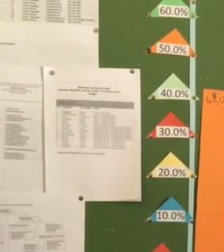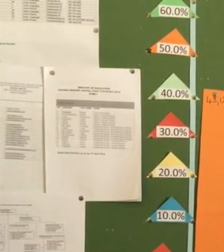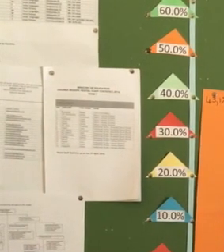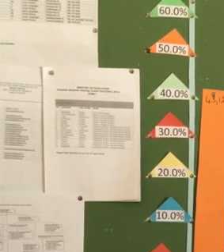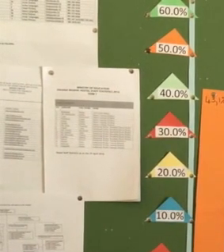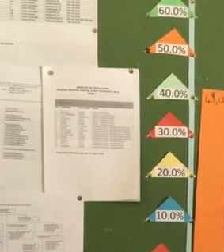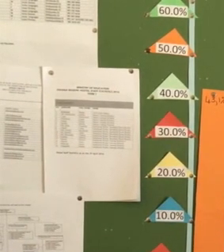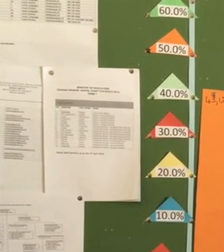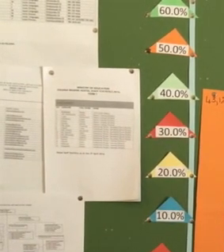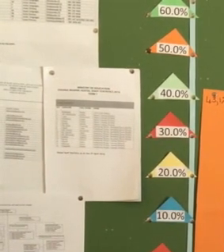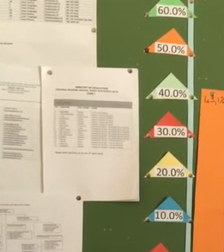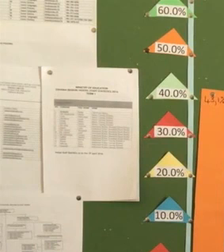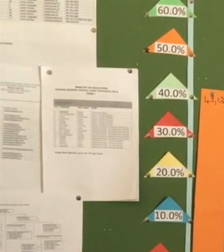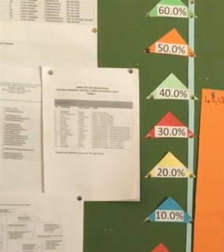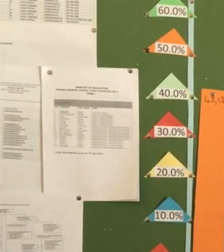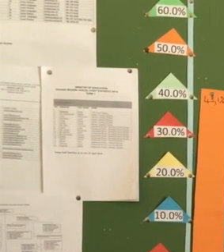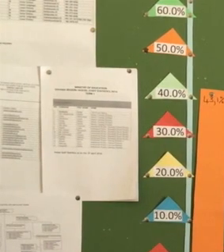time for